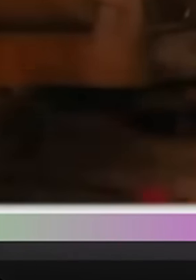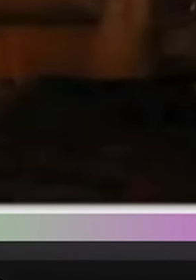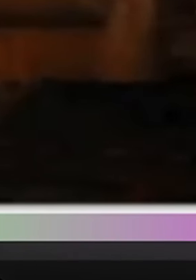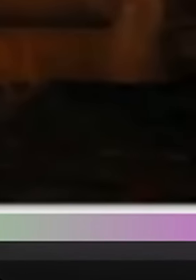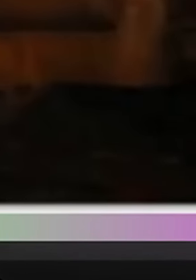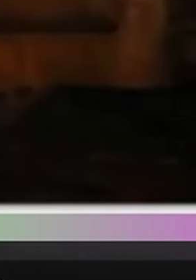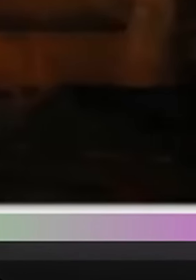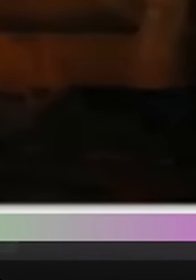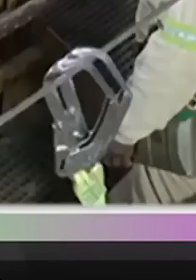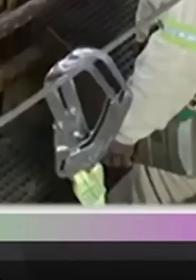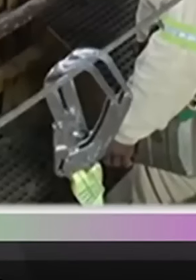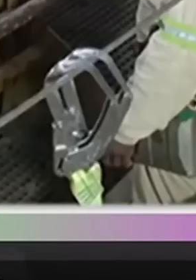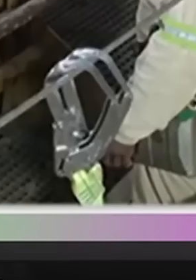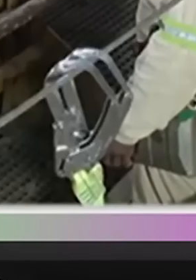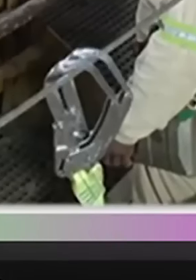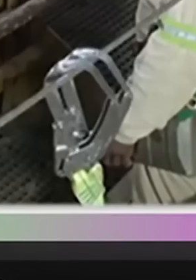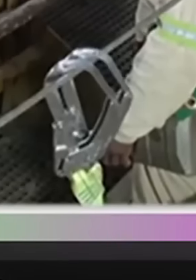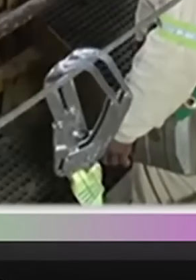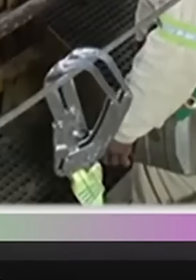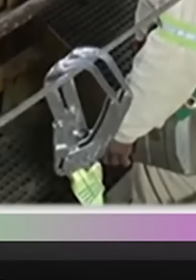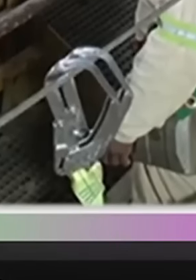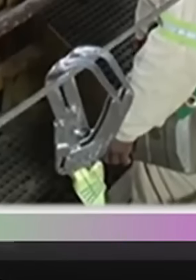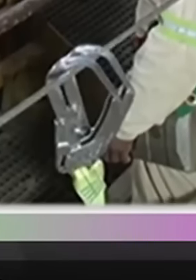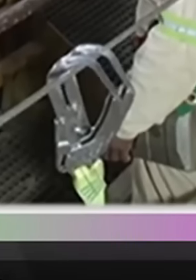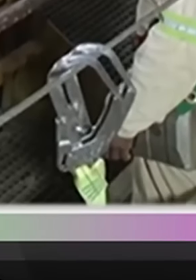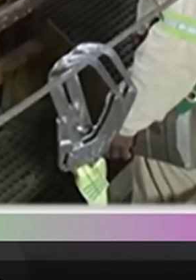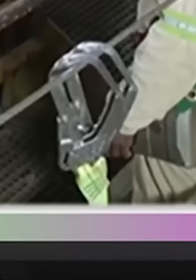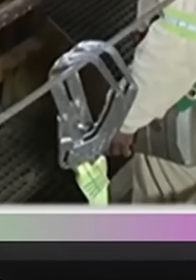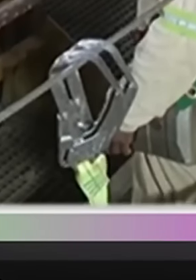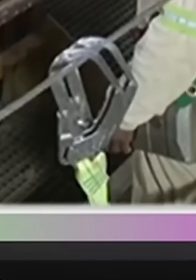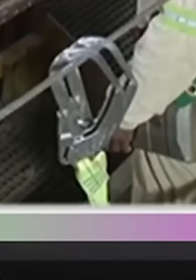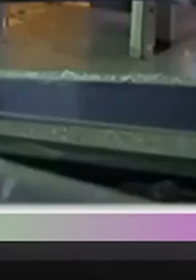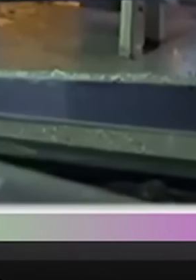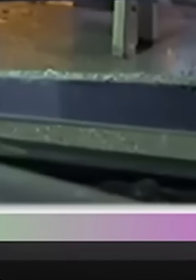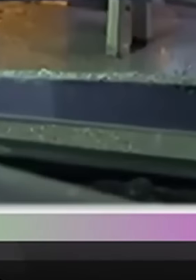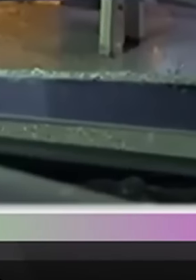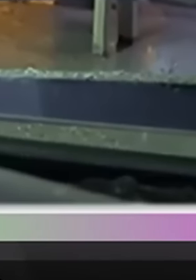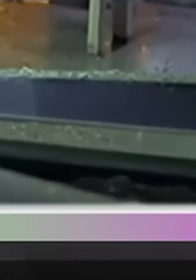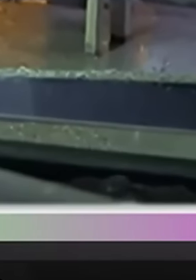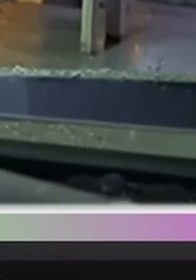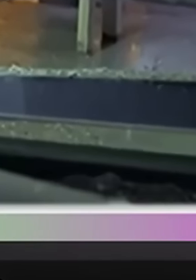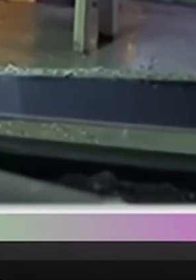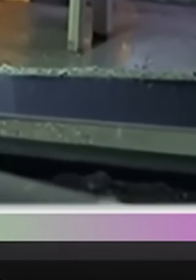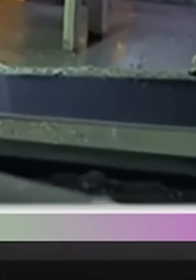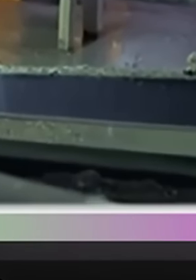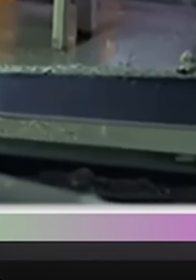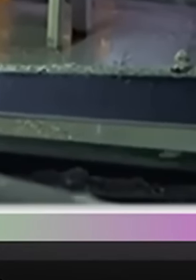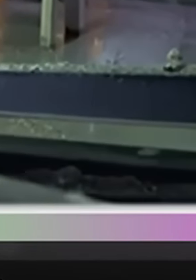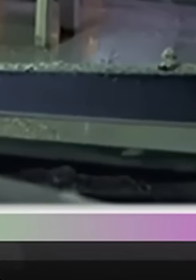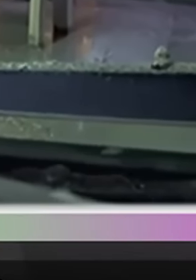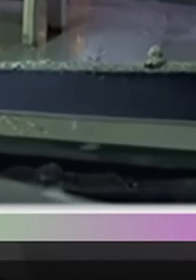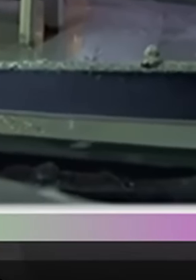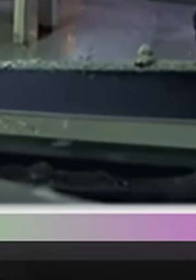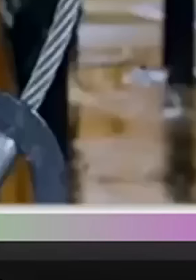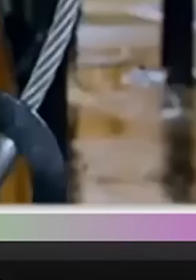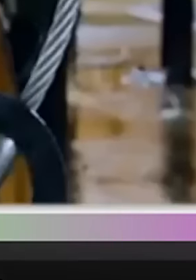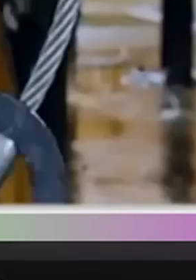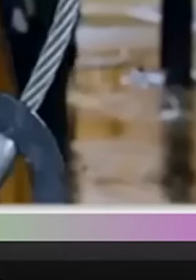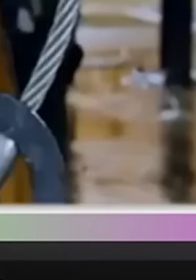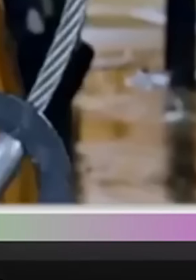out or to execute. Motlhageng a re gape go tsweletse go buisana ka tiriso ya technology go fokotsa dintsho tsa